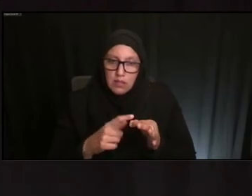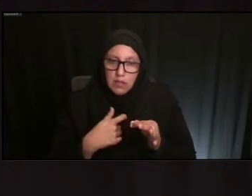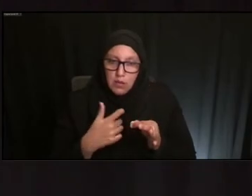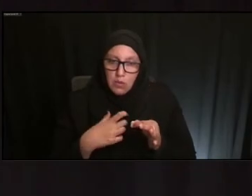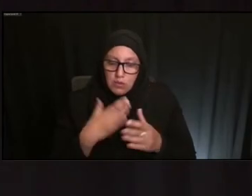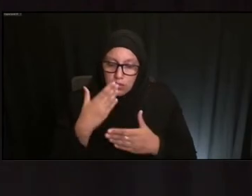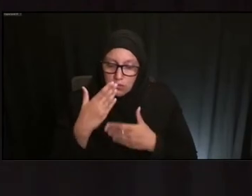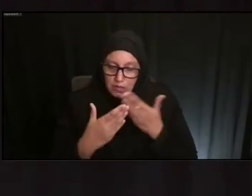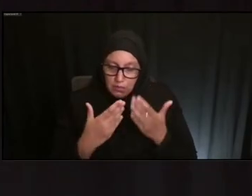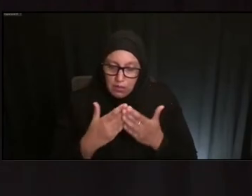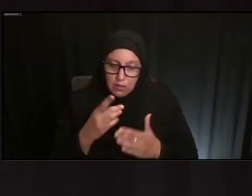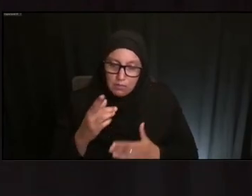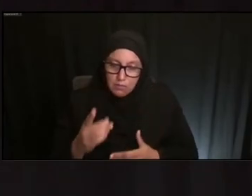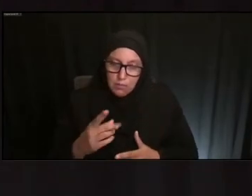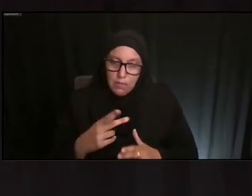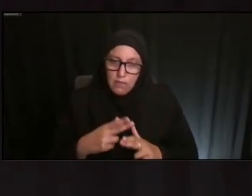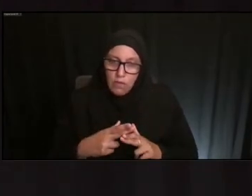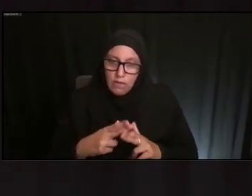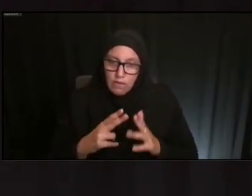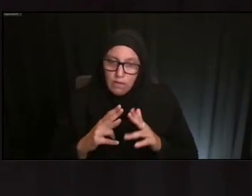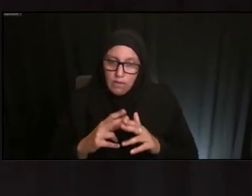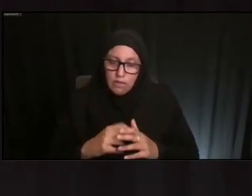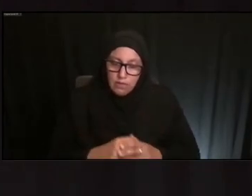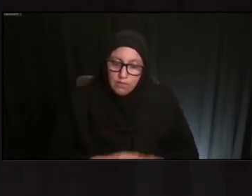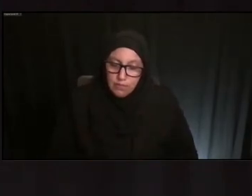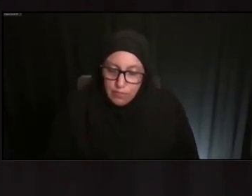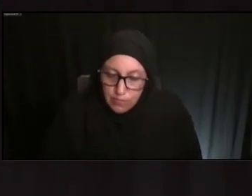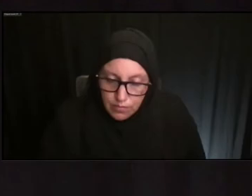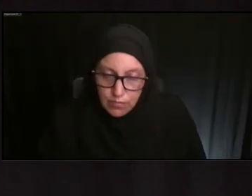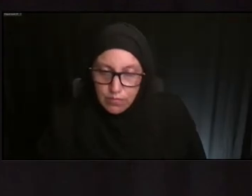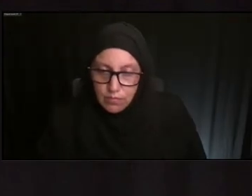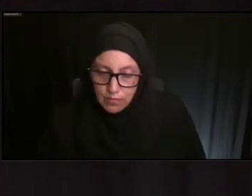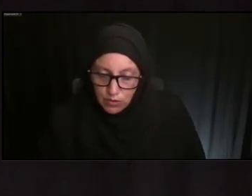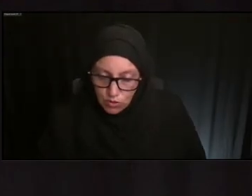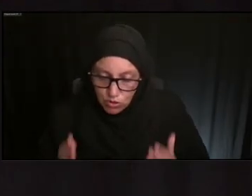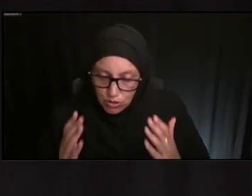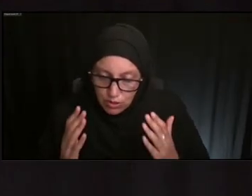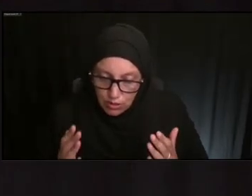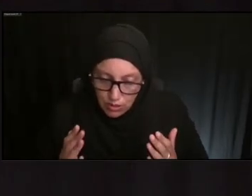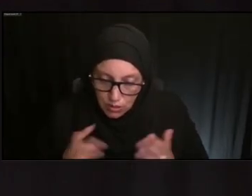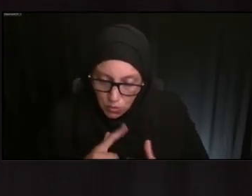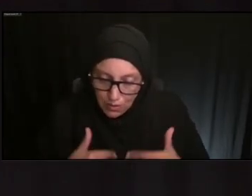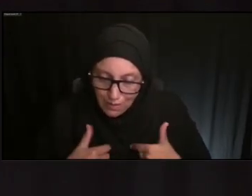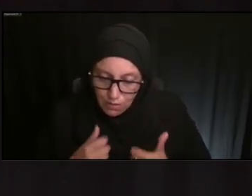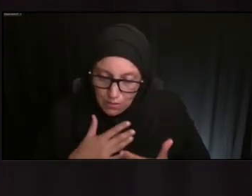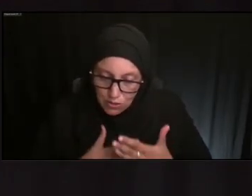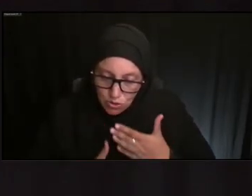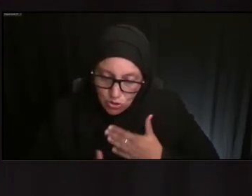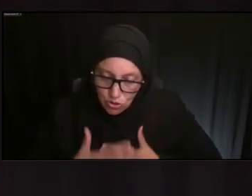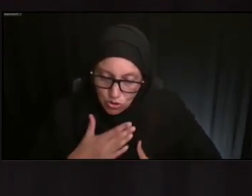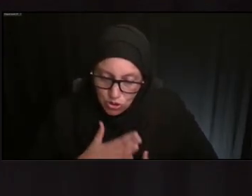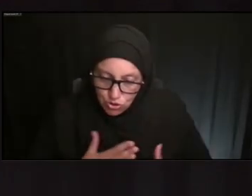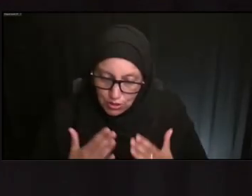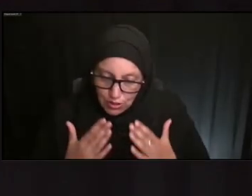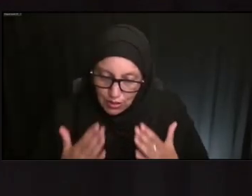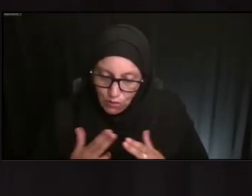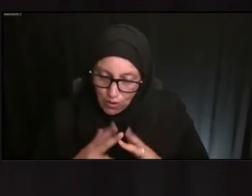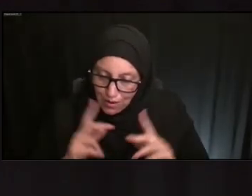Fatima. And inshallah, the all patients that are in the hospitals or